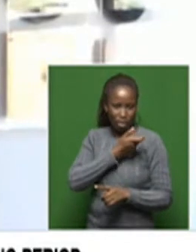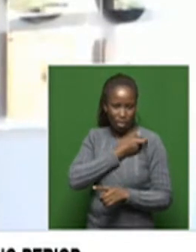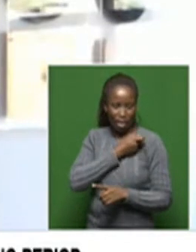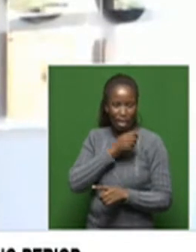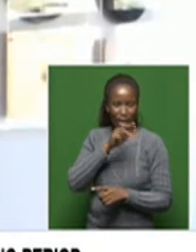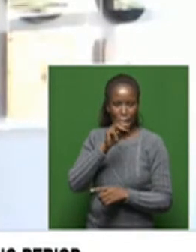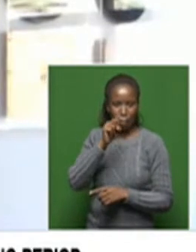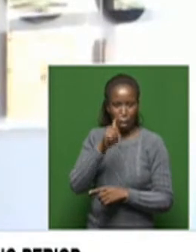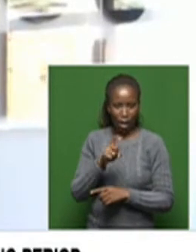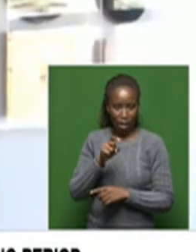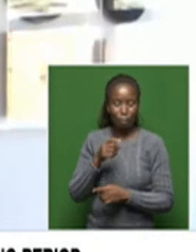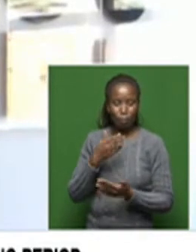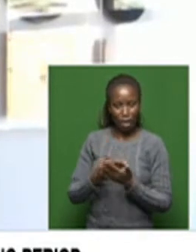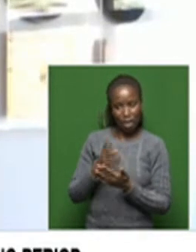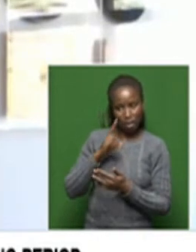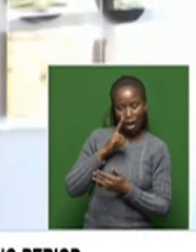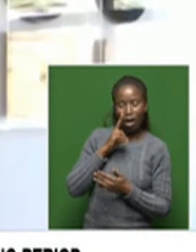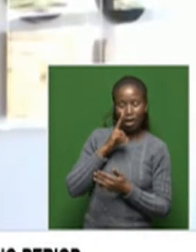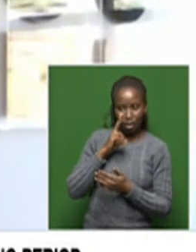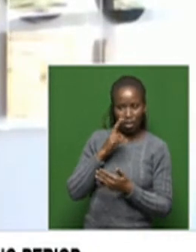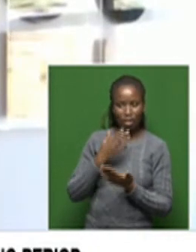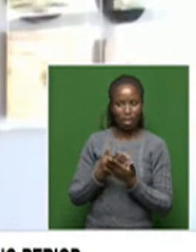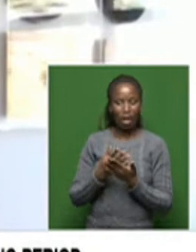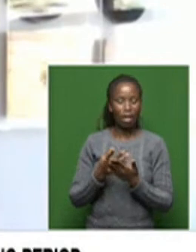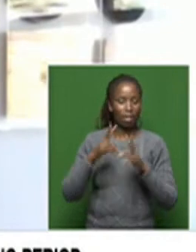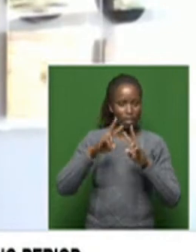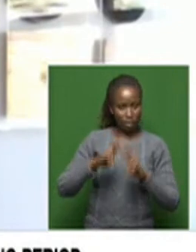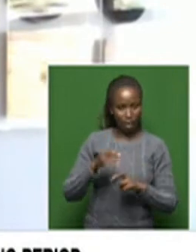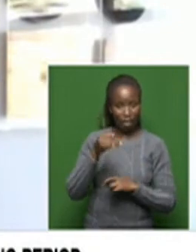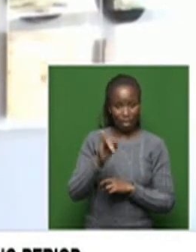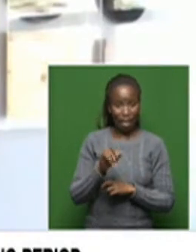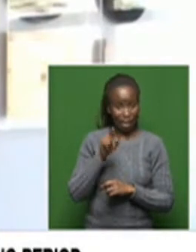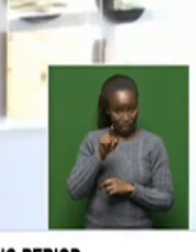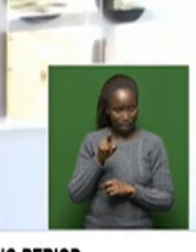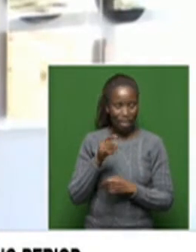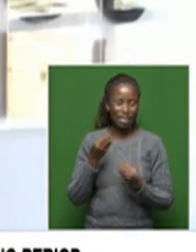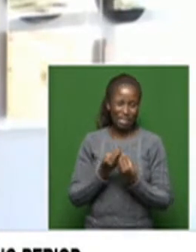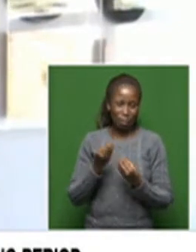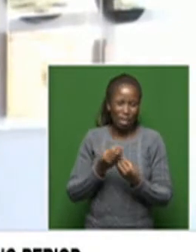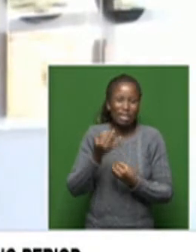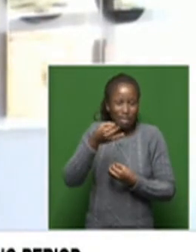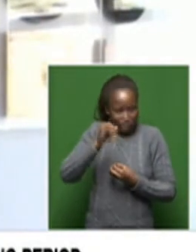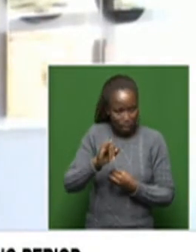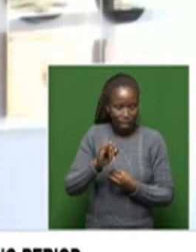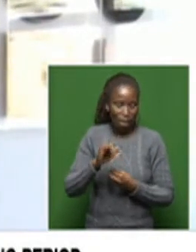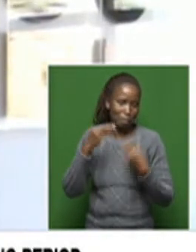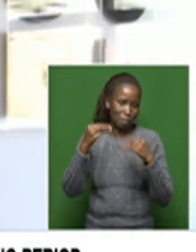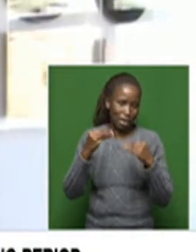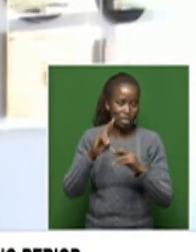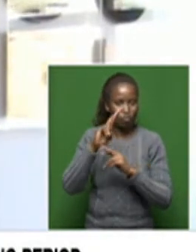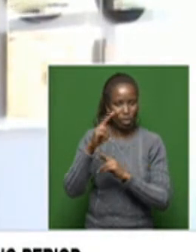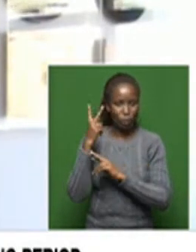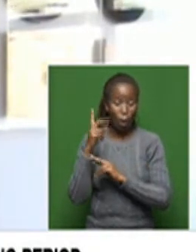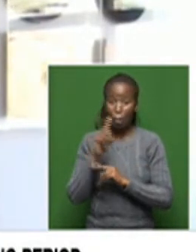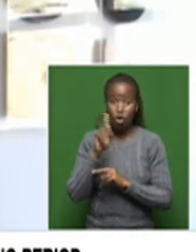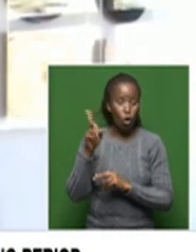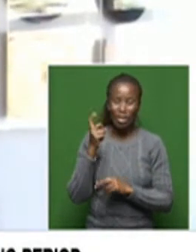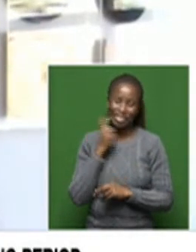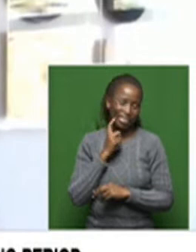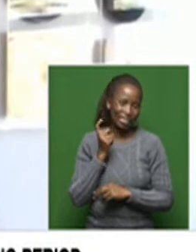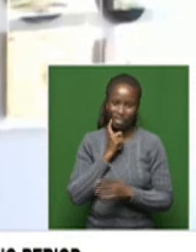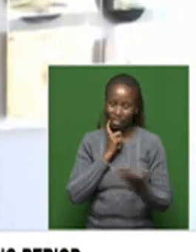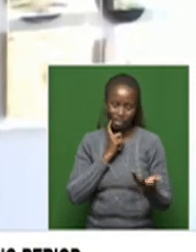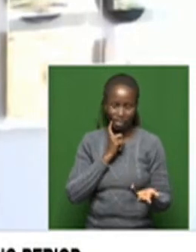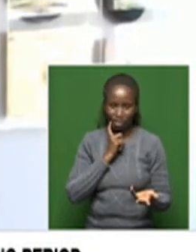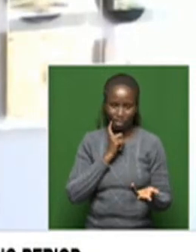at by SAPRA. So it is something that's definitely under review, but it's not nearly as easy as saying we saw that in